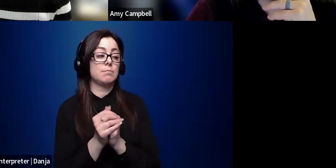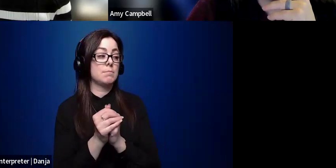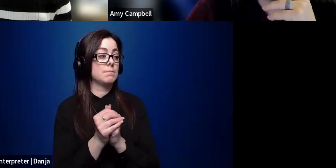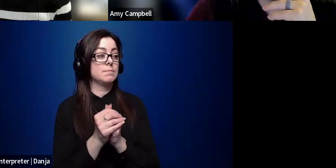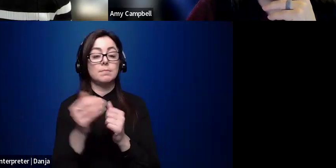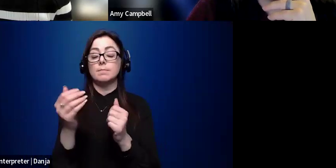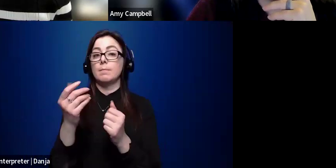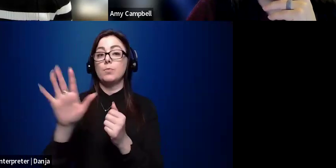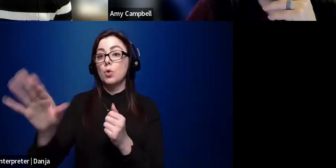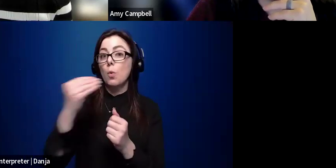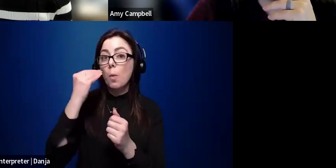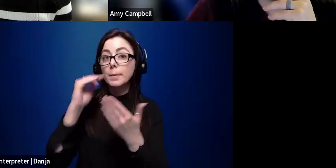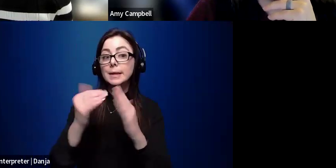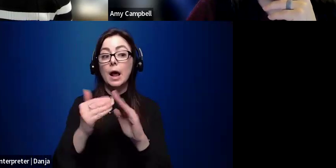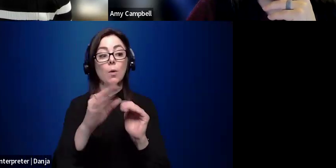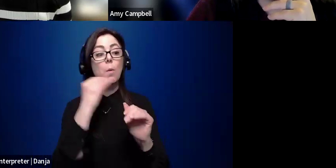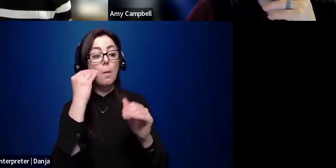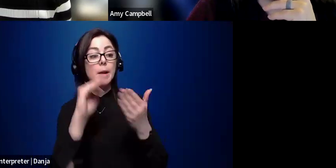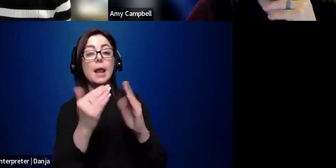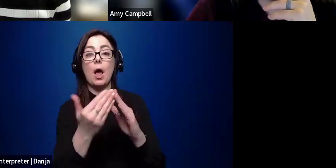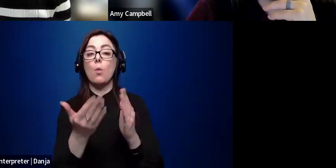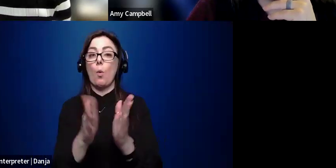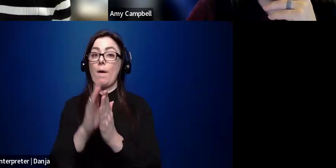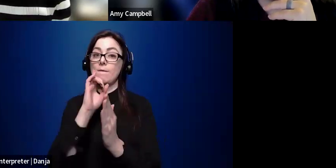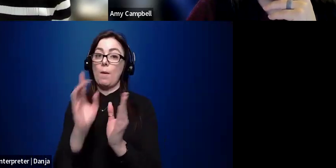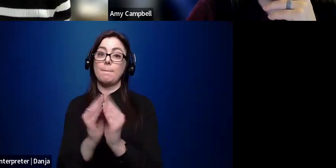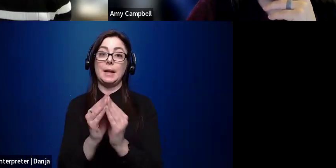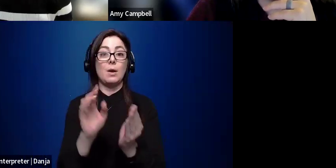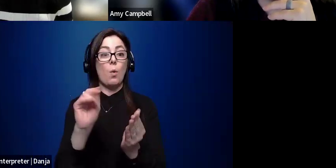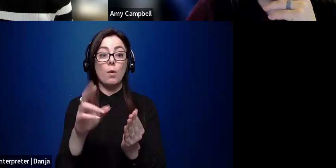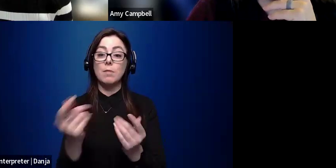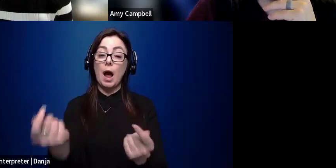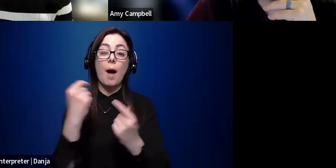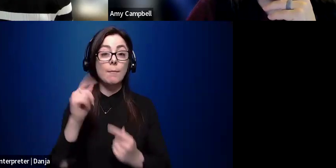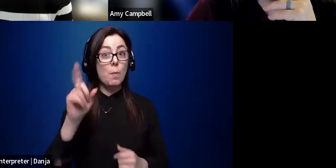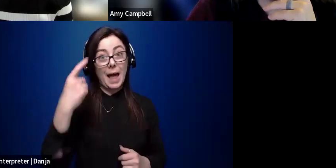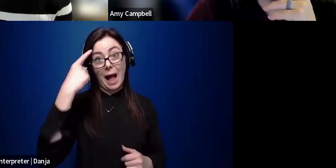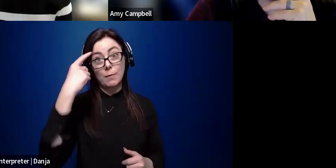their hometown is would be close to in your district, or come to the Capitol if you have